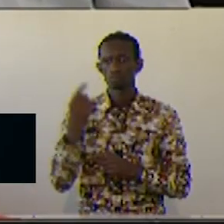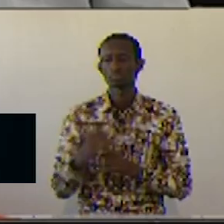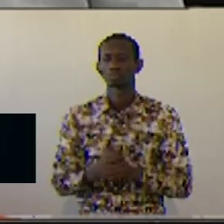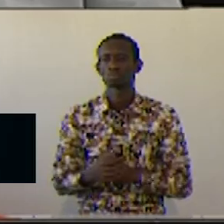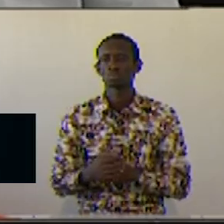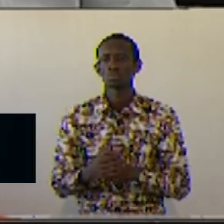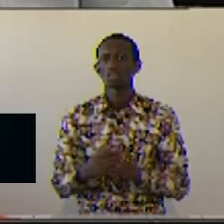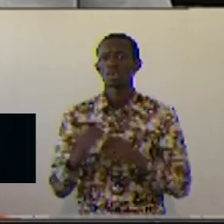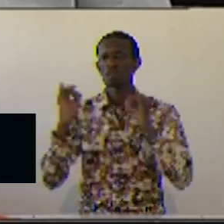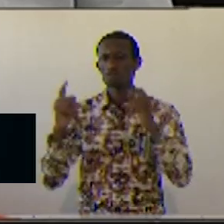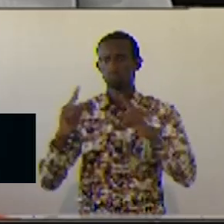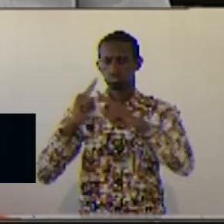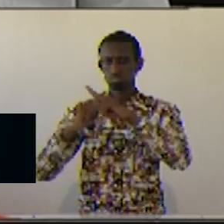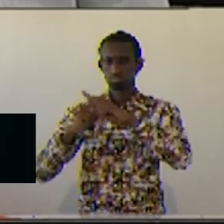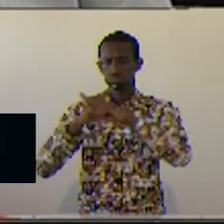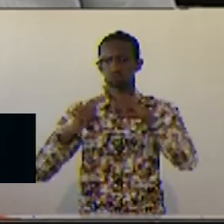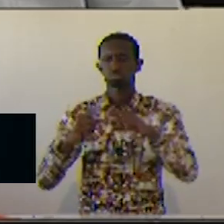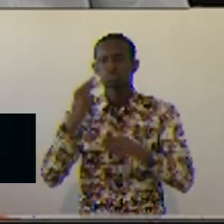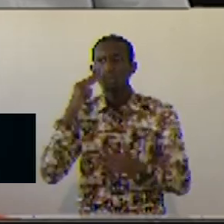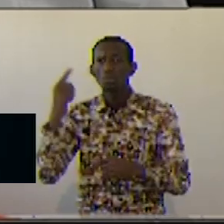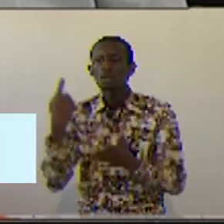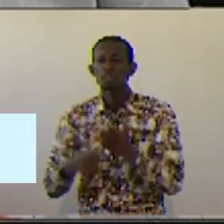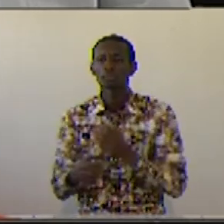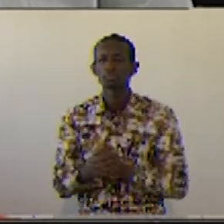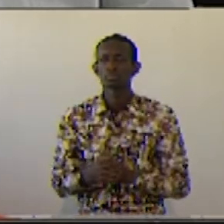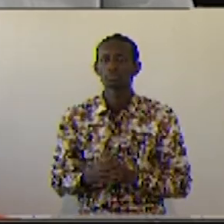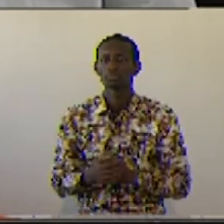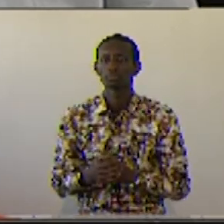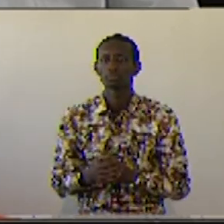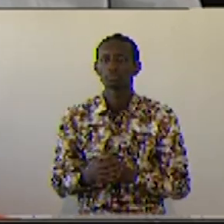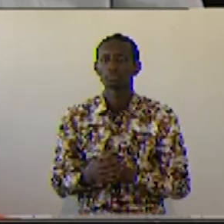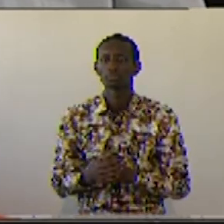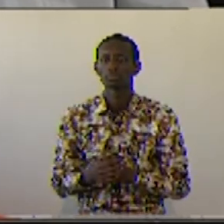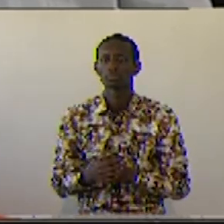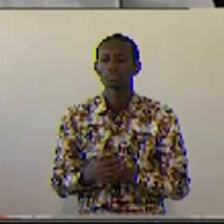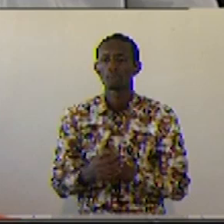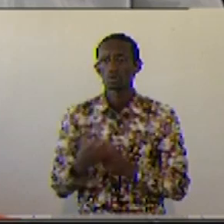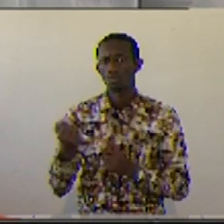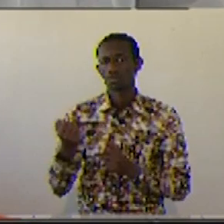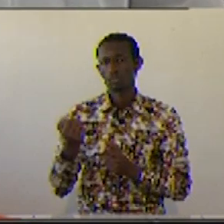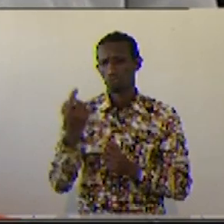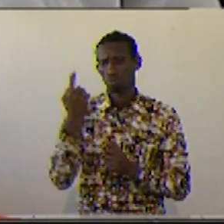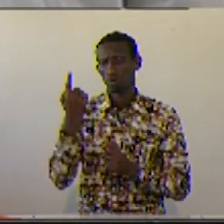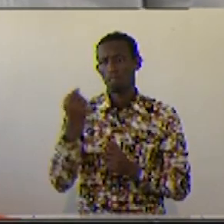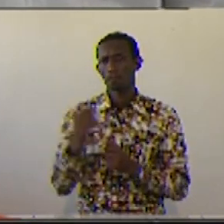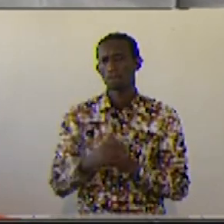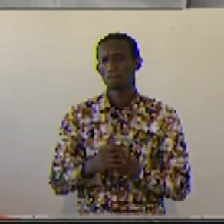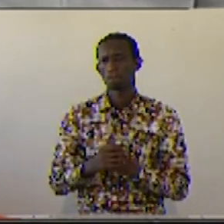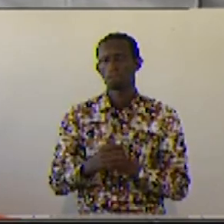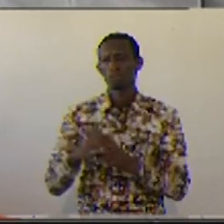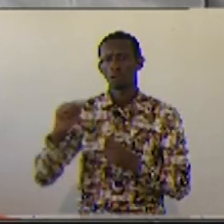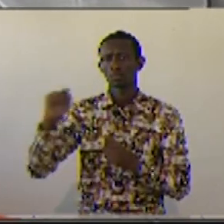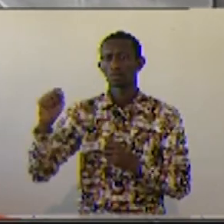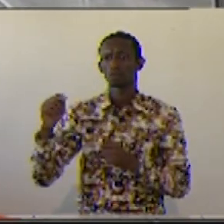do we get? We get 1 here and 3 here. And the compound we form here from this